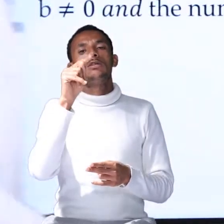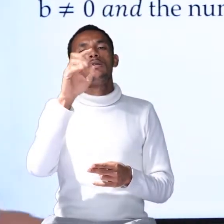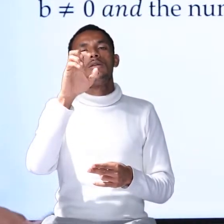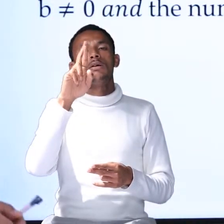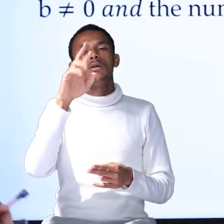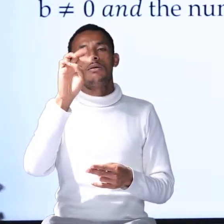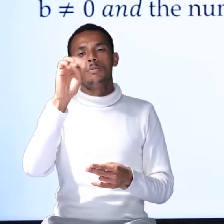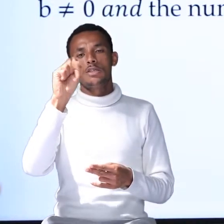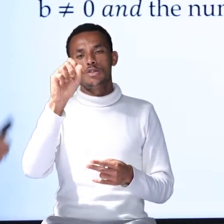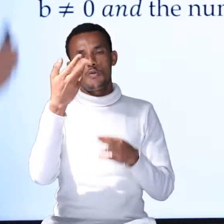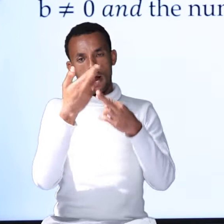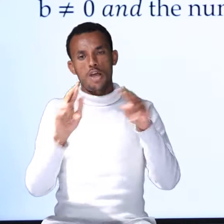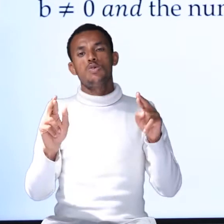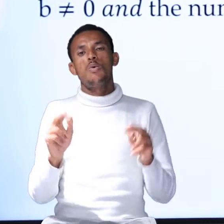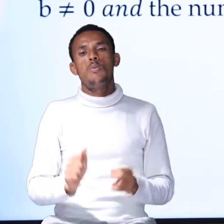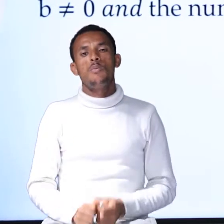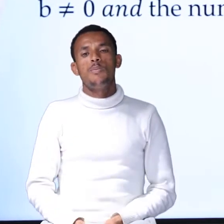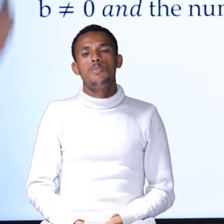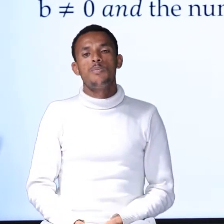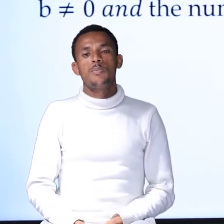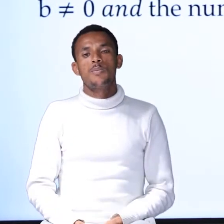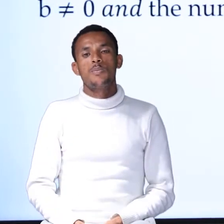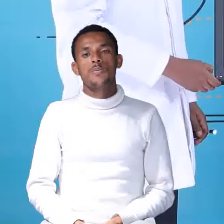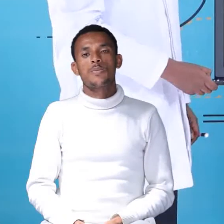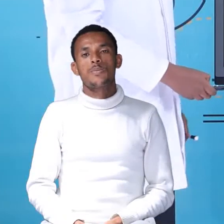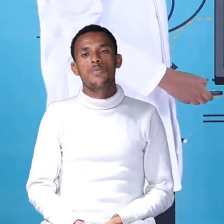ratio, terms of the given ratio.